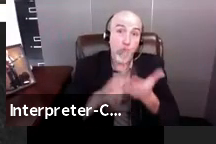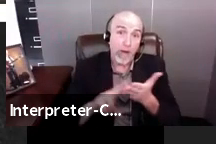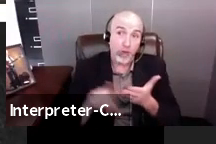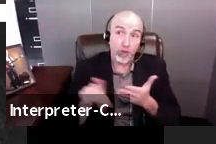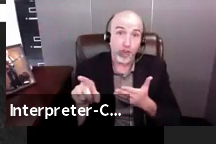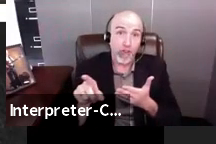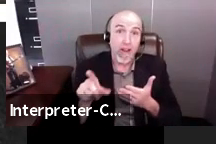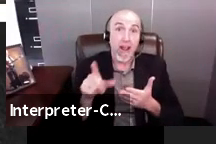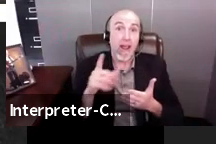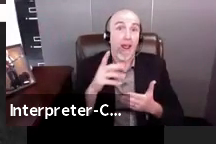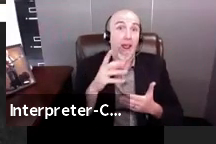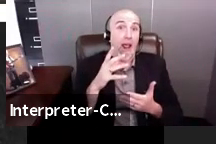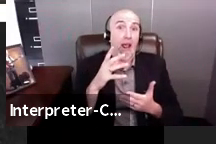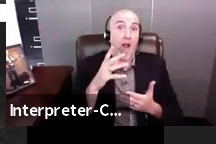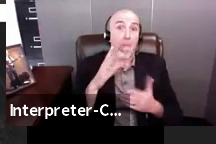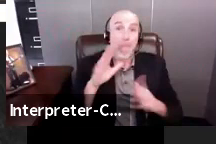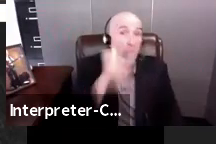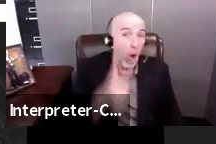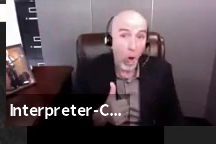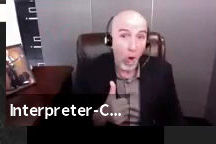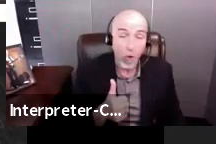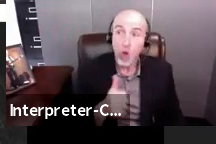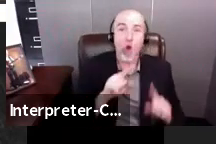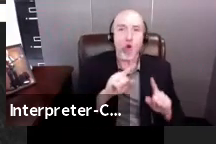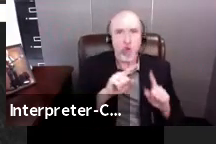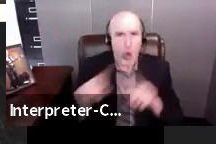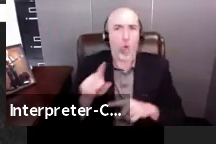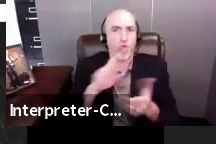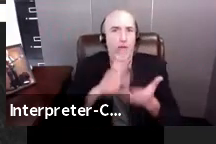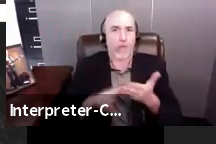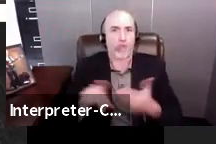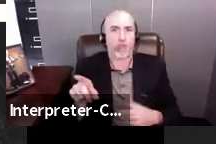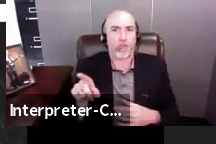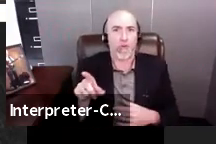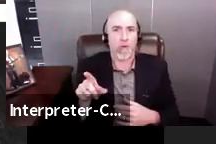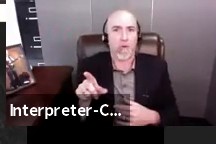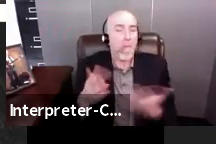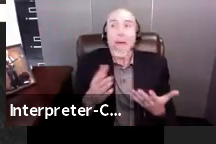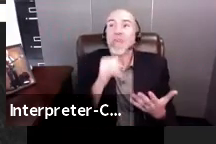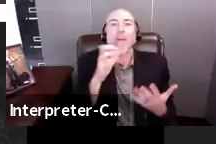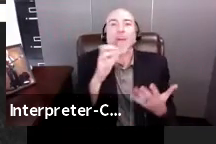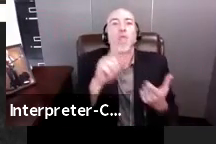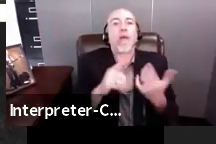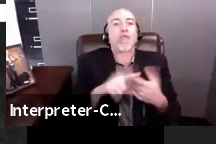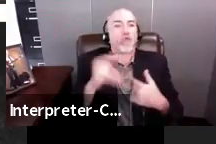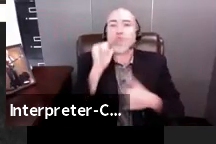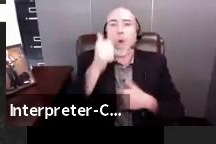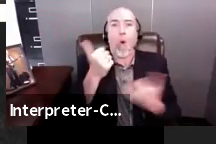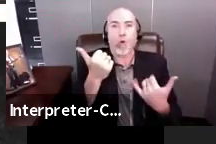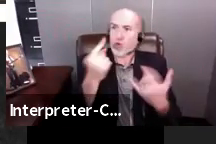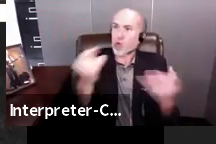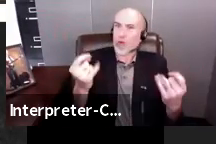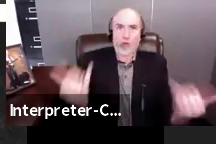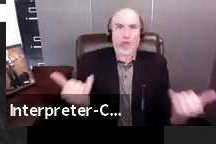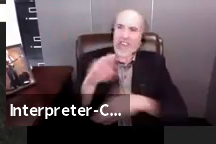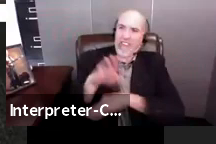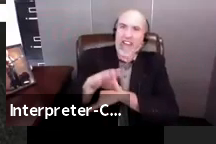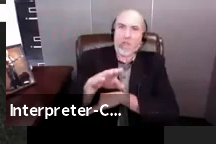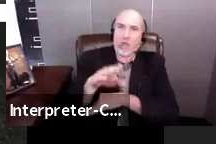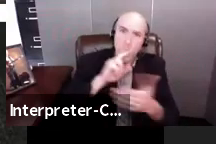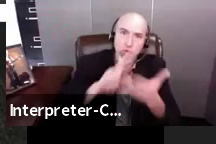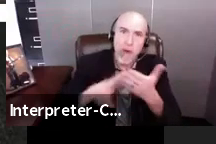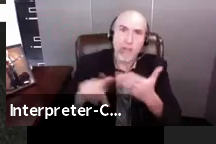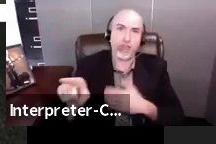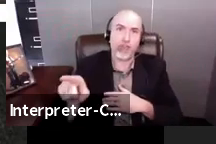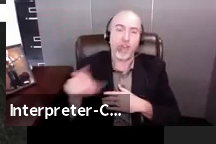and tomorrow go out and register, maybe not even tomorrow, this afternoon, get registered.